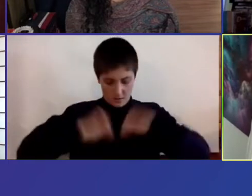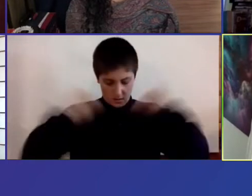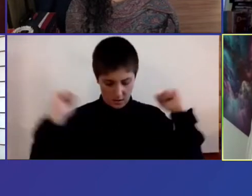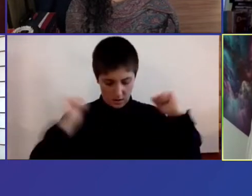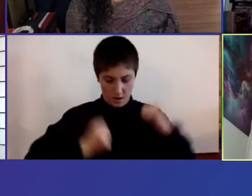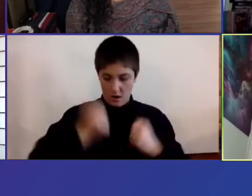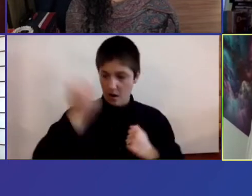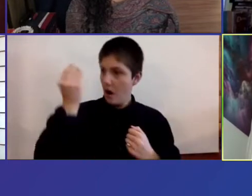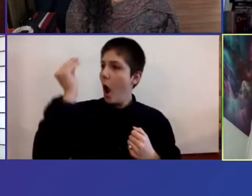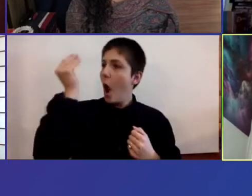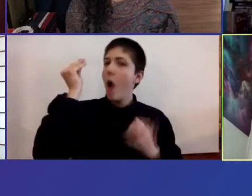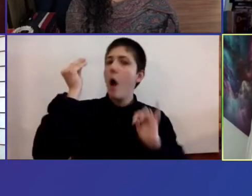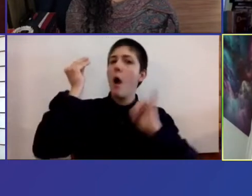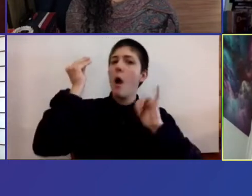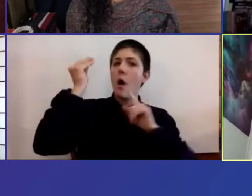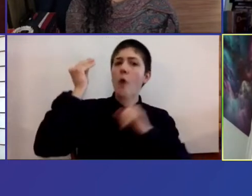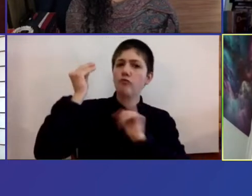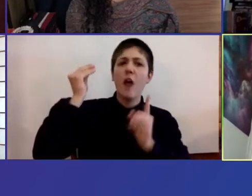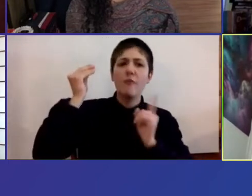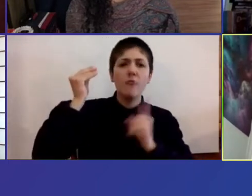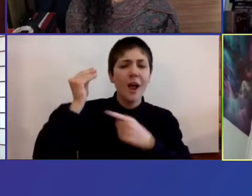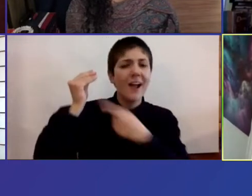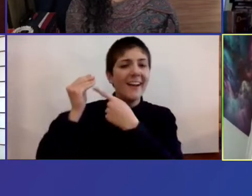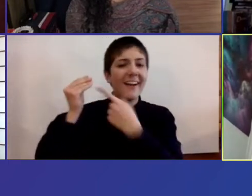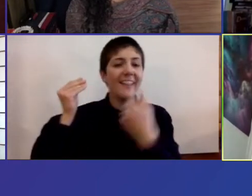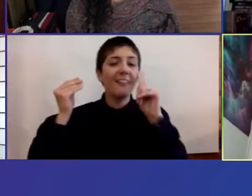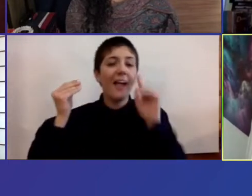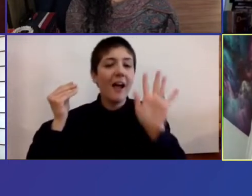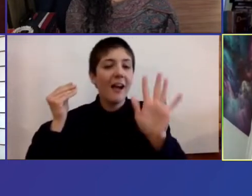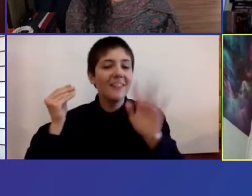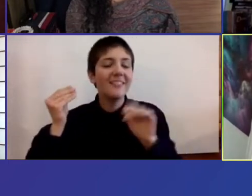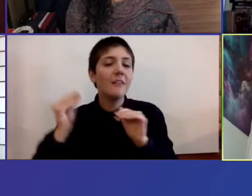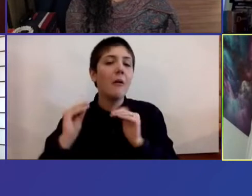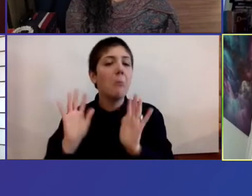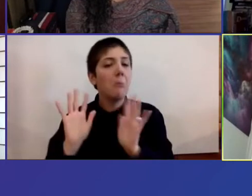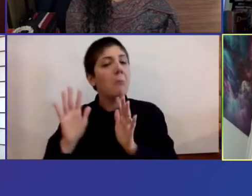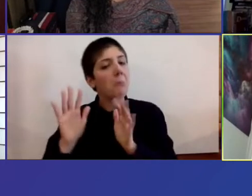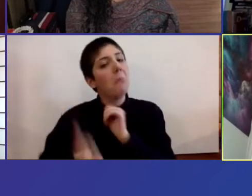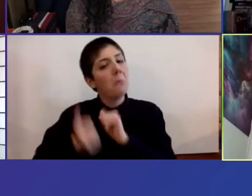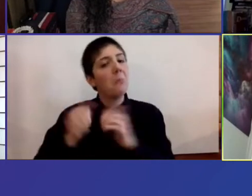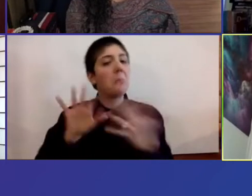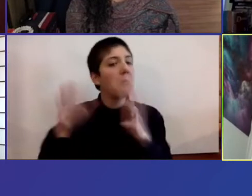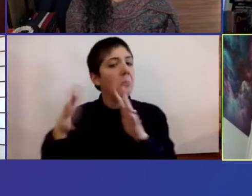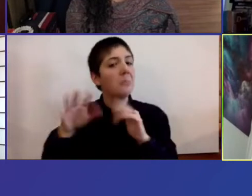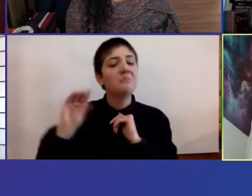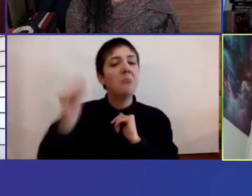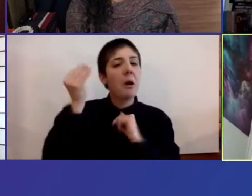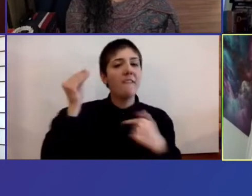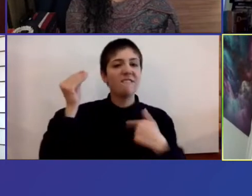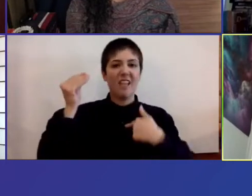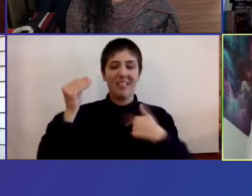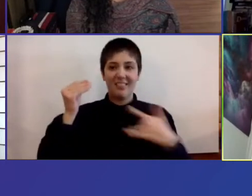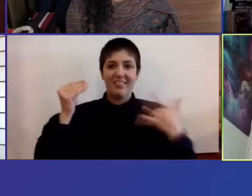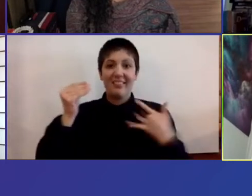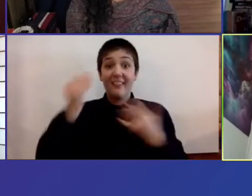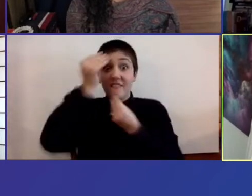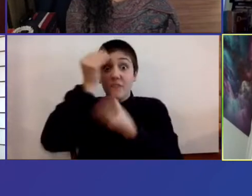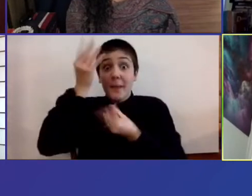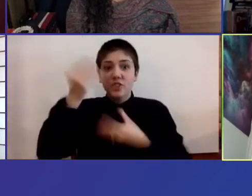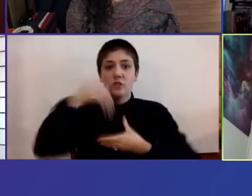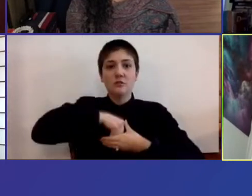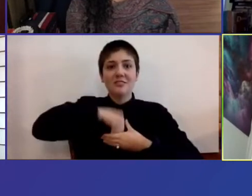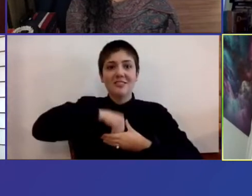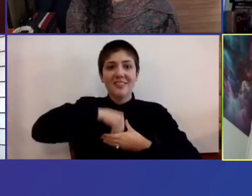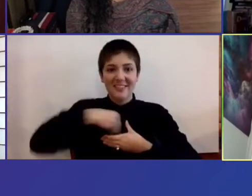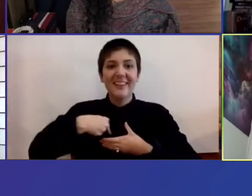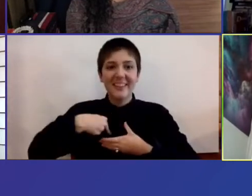is to a certain extent, okay, some of this knowledge is already here. Um,